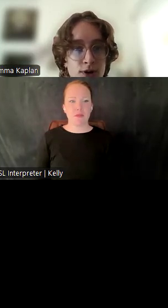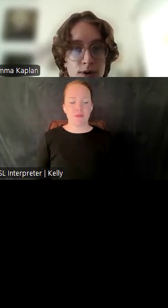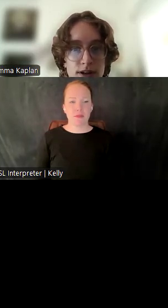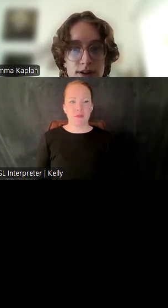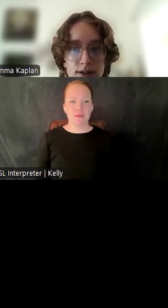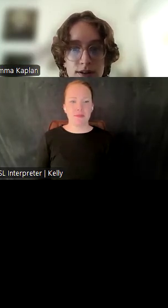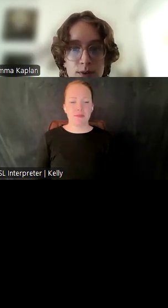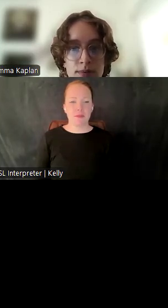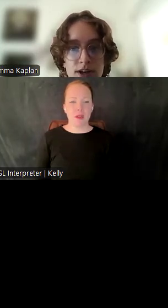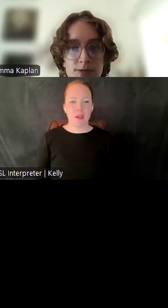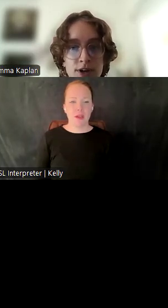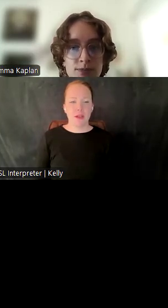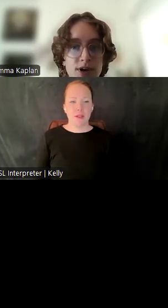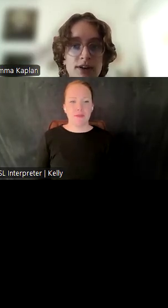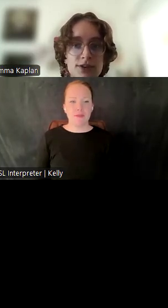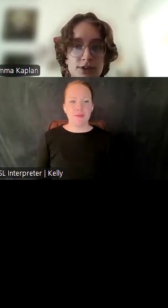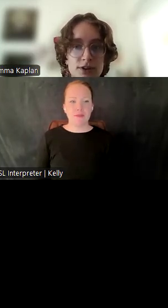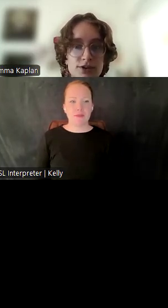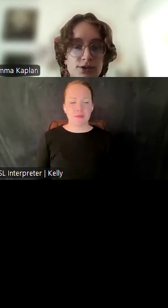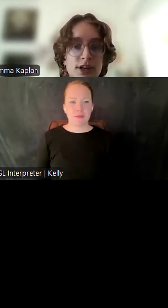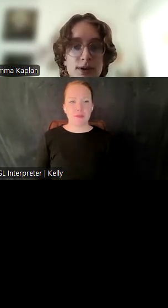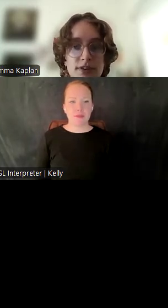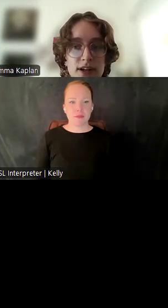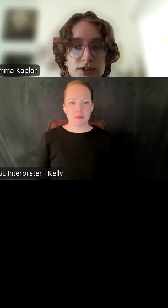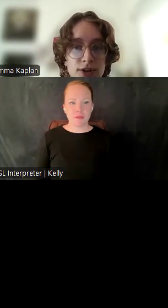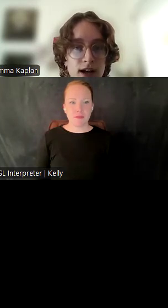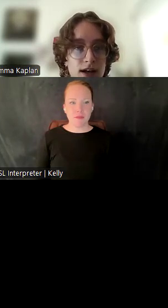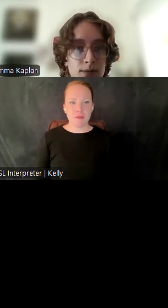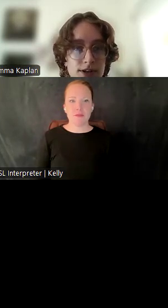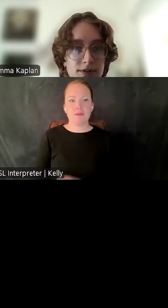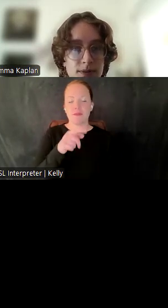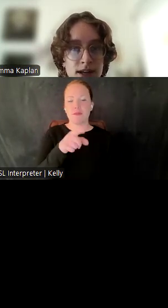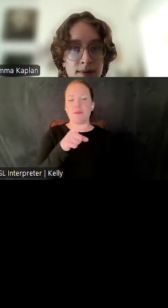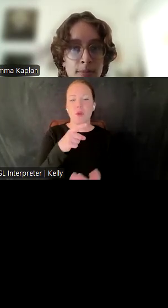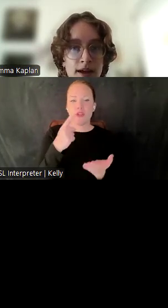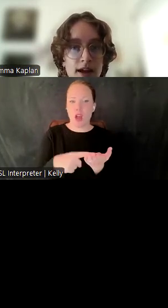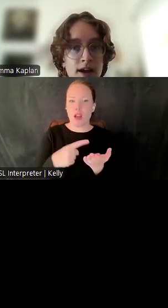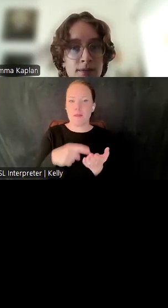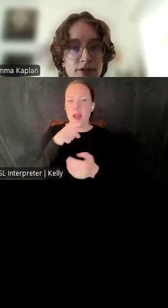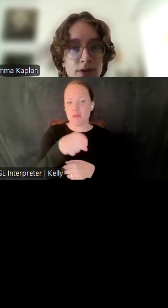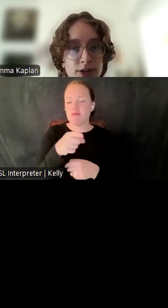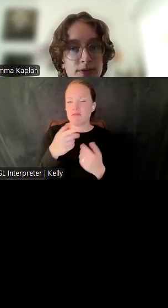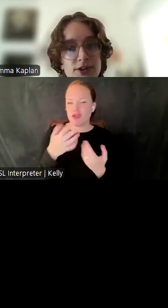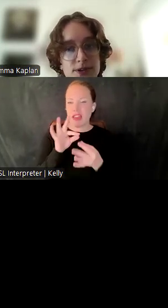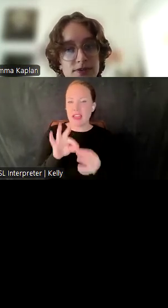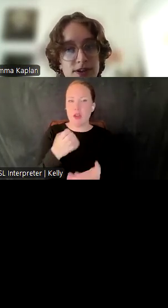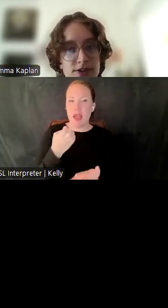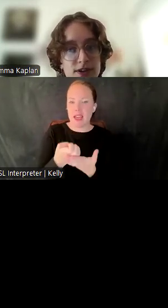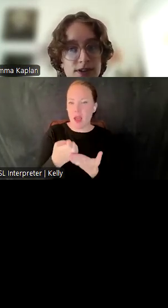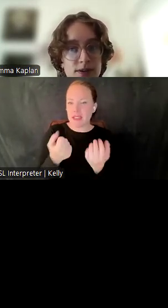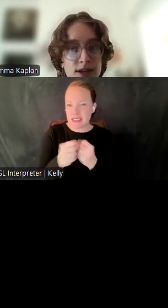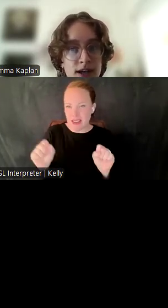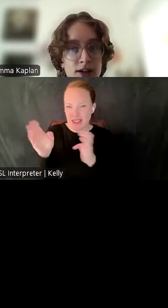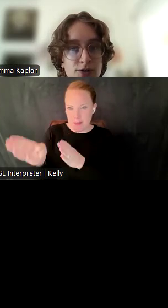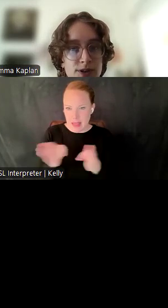Okay, so we're going to be exploring some practices that are associated with financial and economic safety planning. And before we jump into